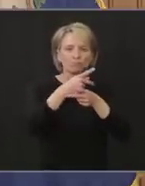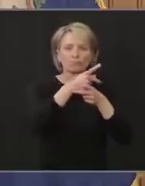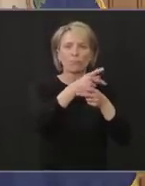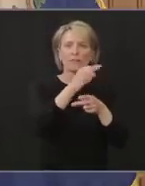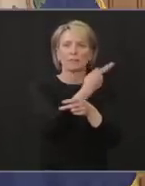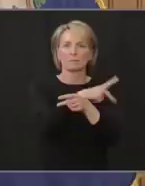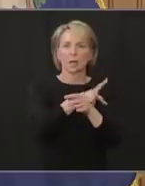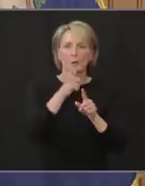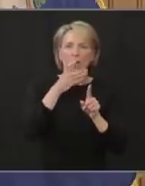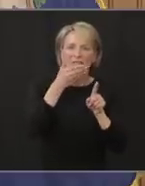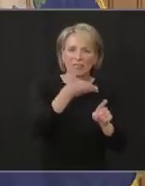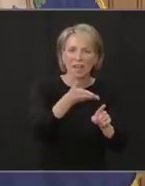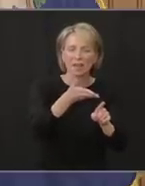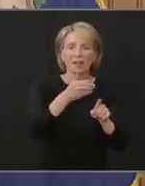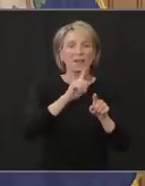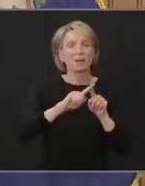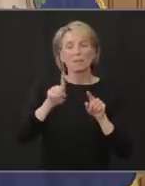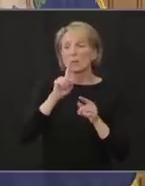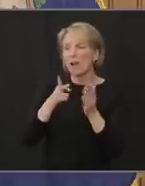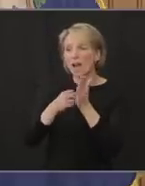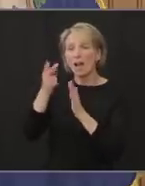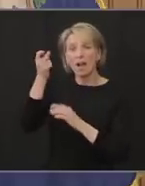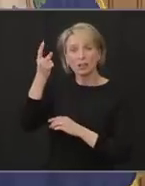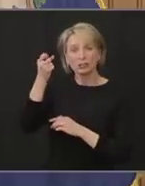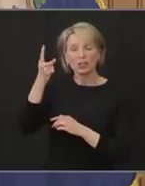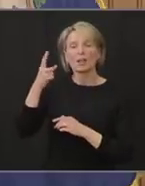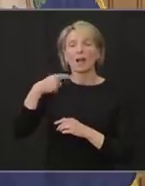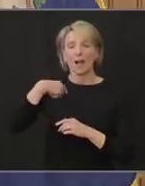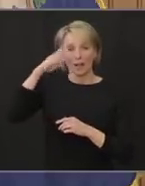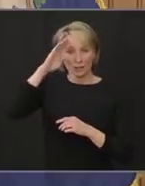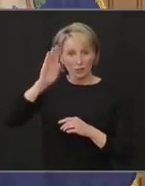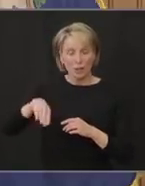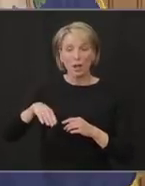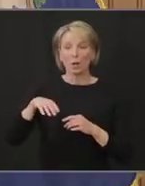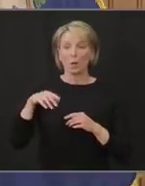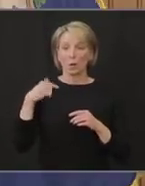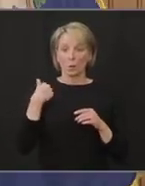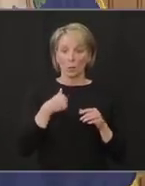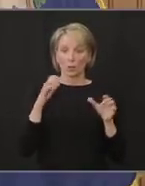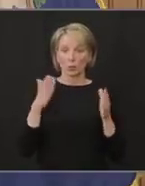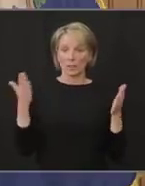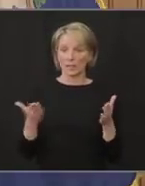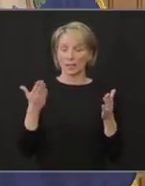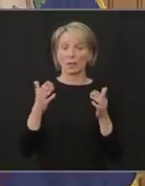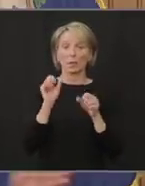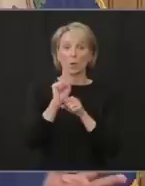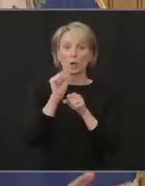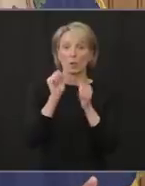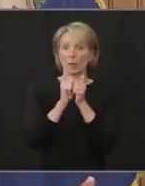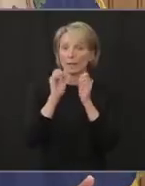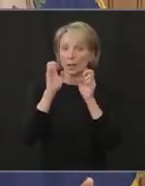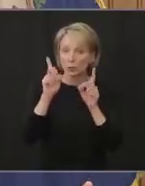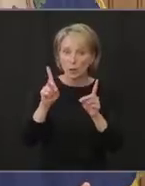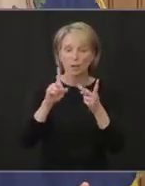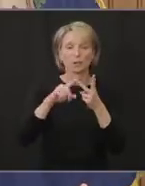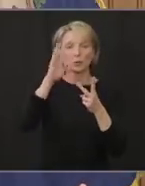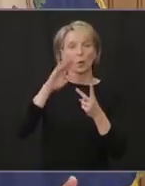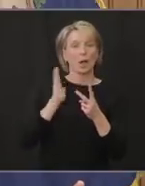everybody else. But Dan, I am thinking about the day after. You know what we're doing on education. You know what our senators have done to make sure